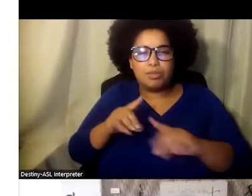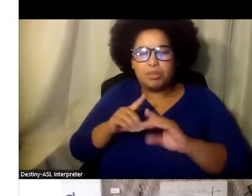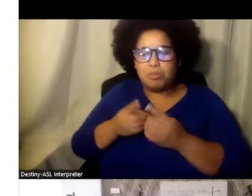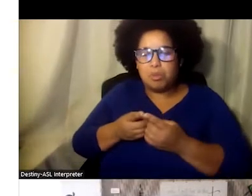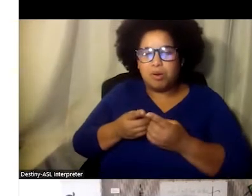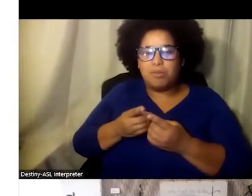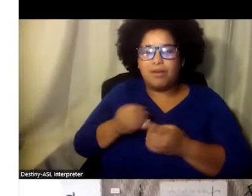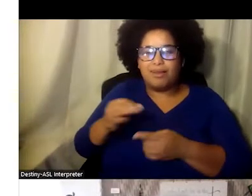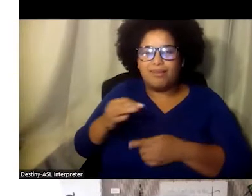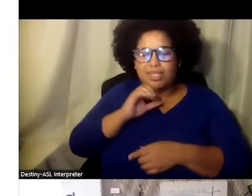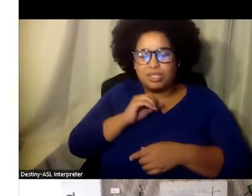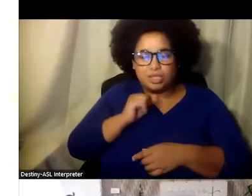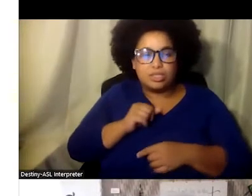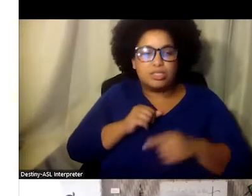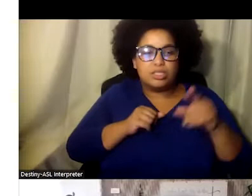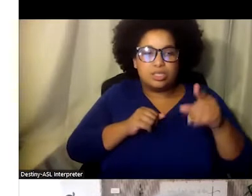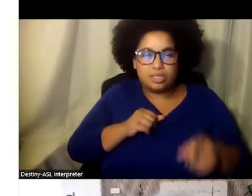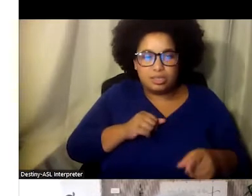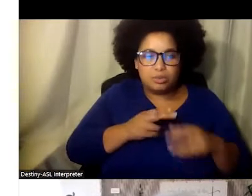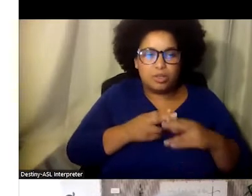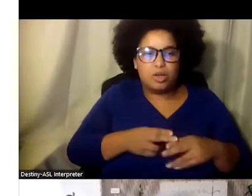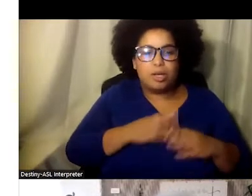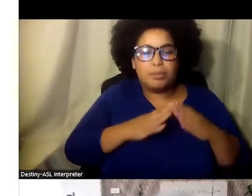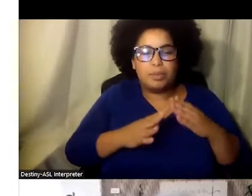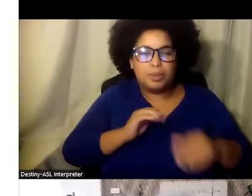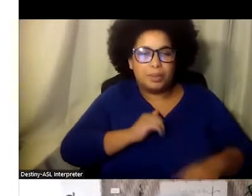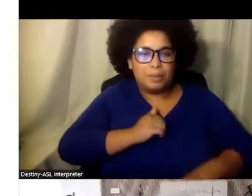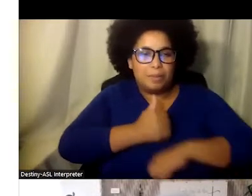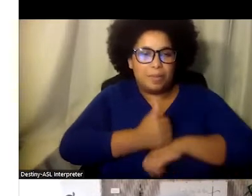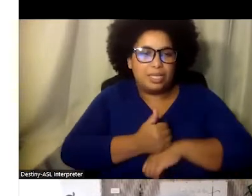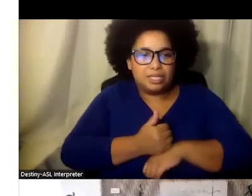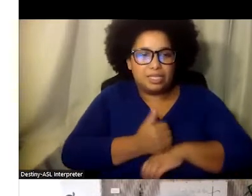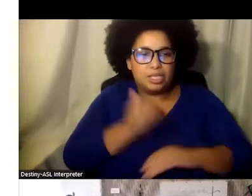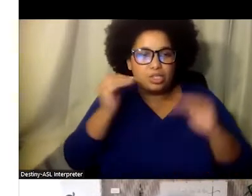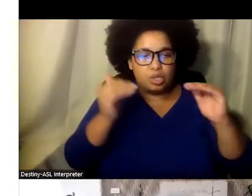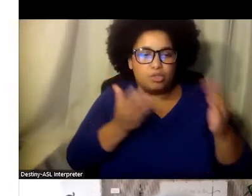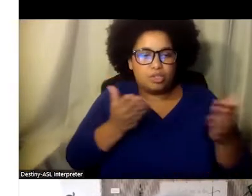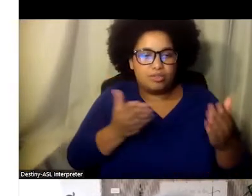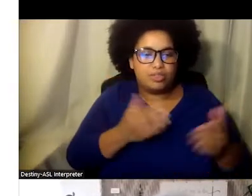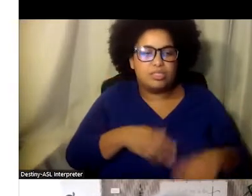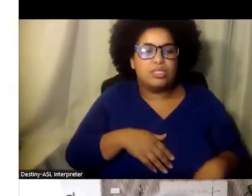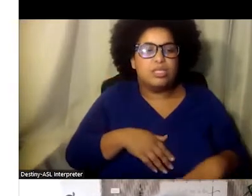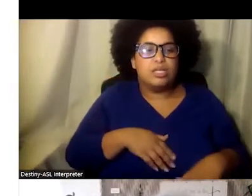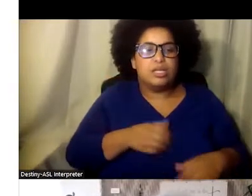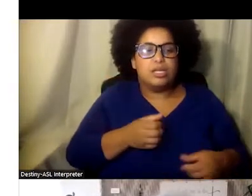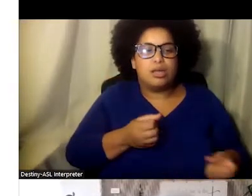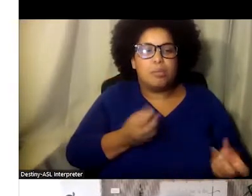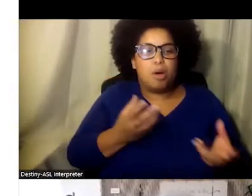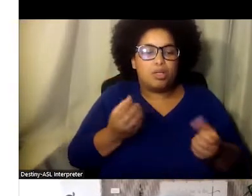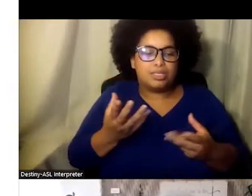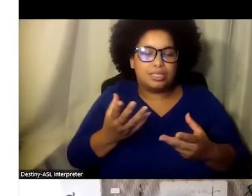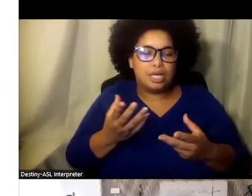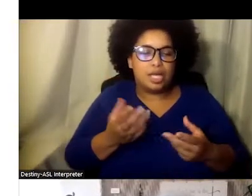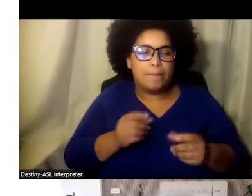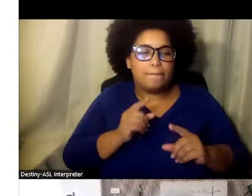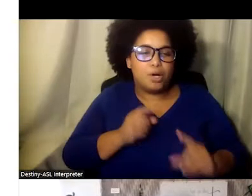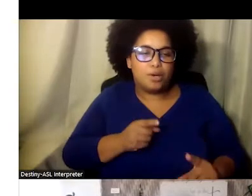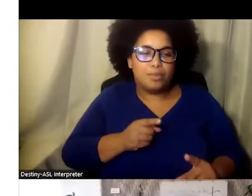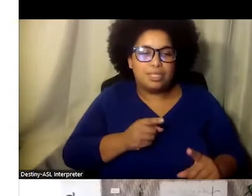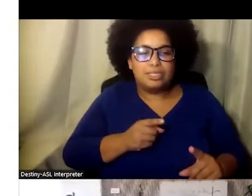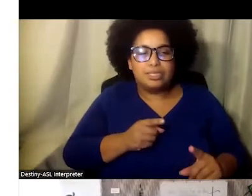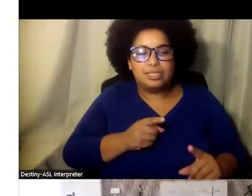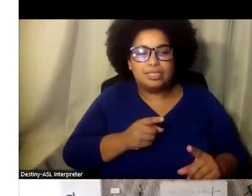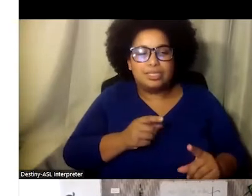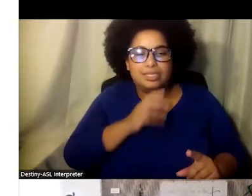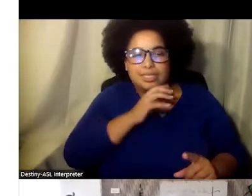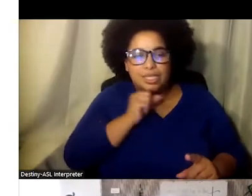were adult day healthcare, also called community-based adult services, the Multipurpose Senior Services Program, and California Community